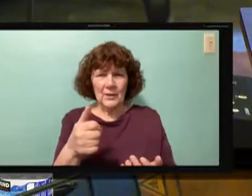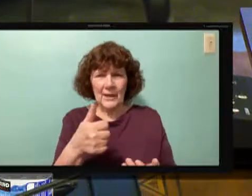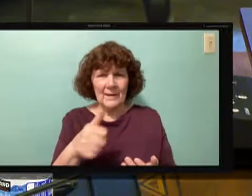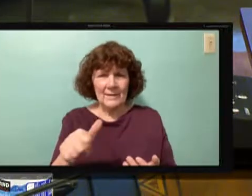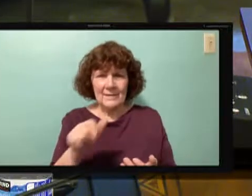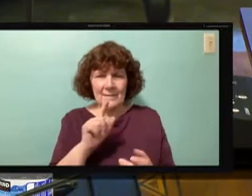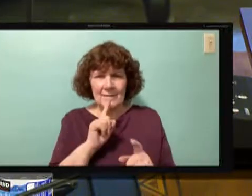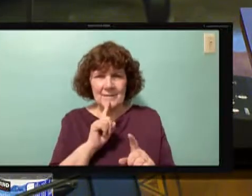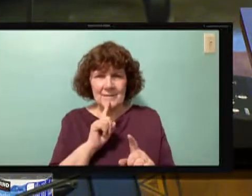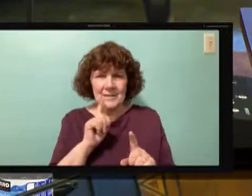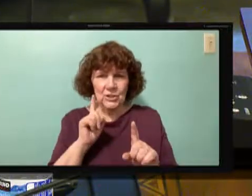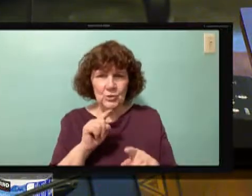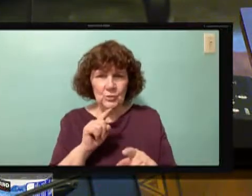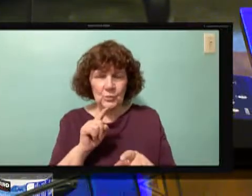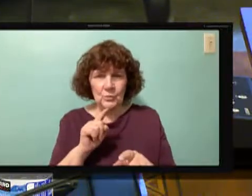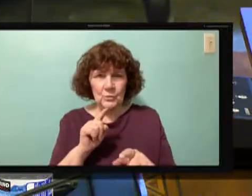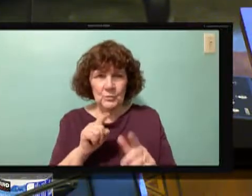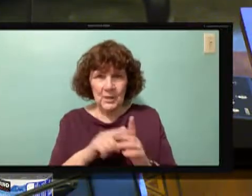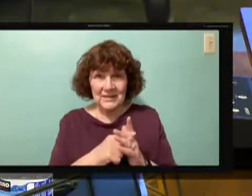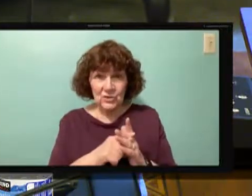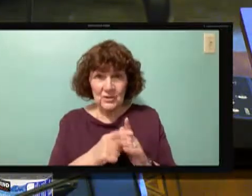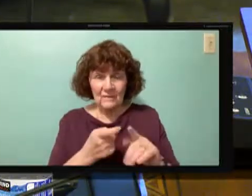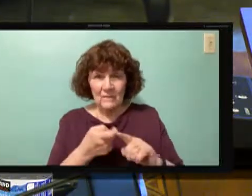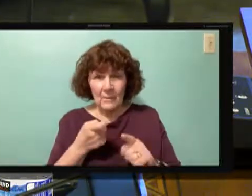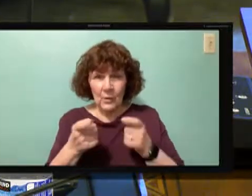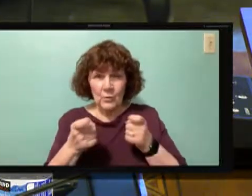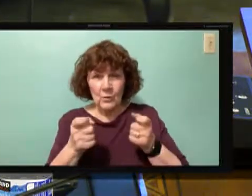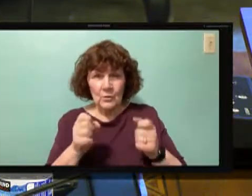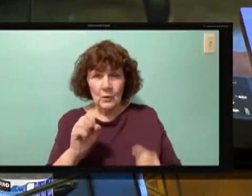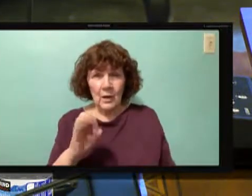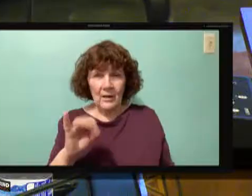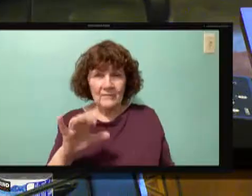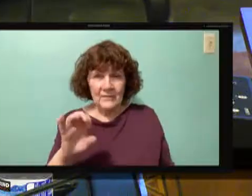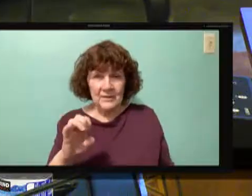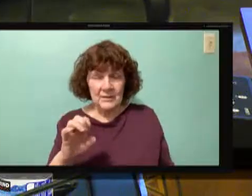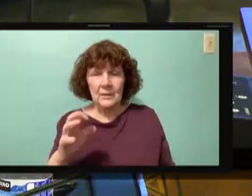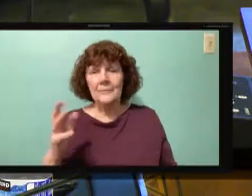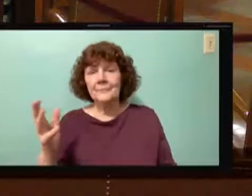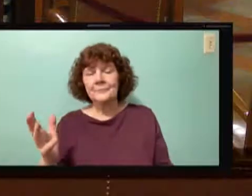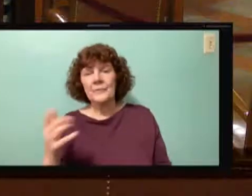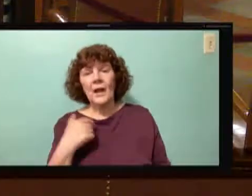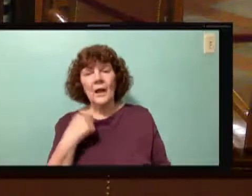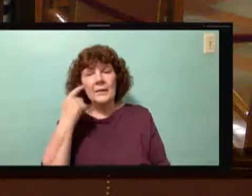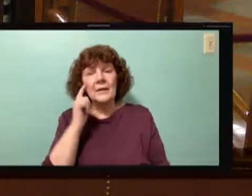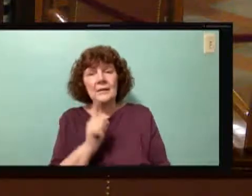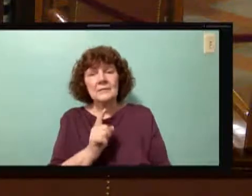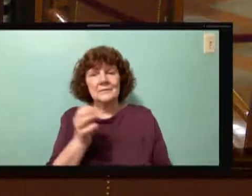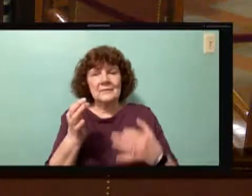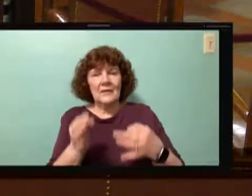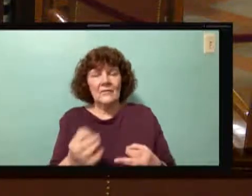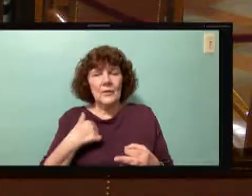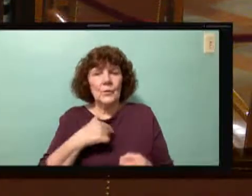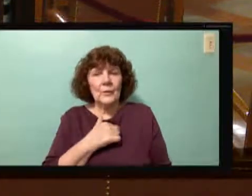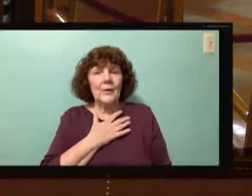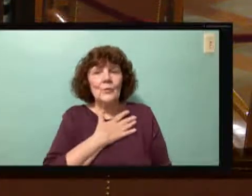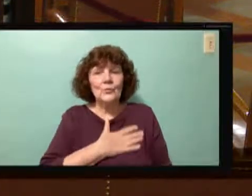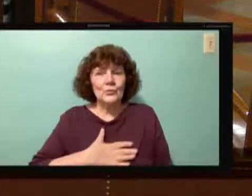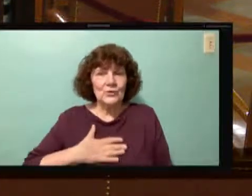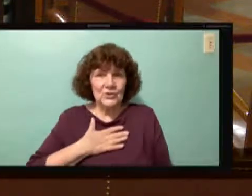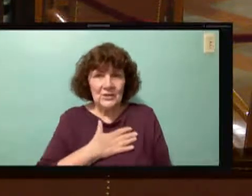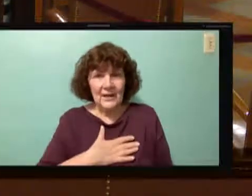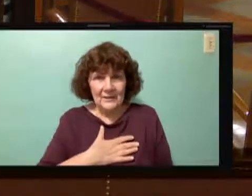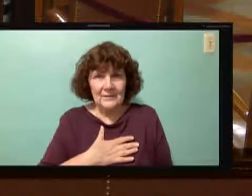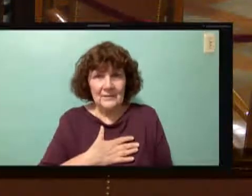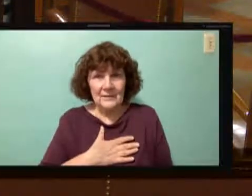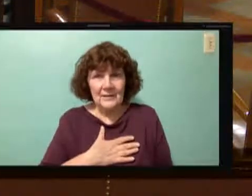the Controller's Office? I think there's definitely an appreciation for the